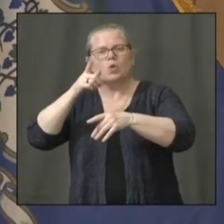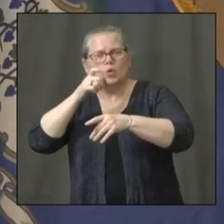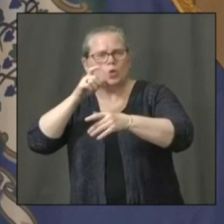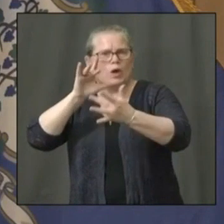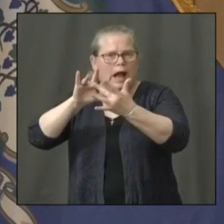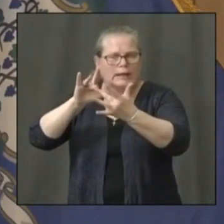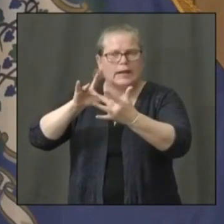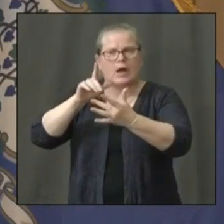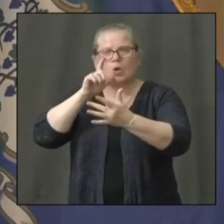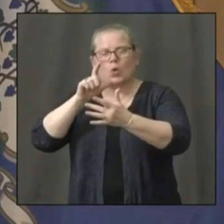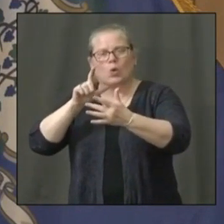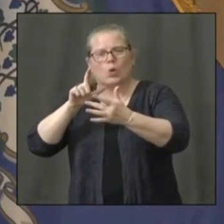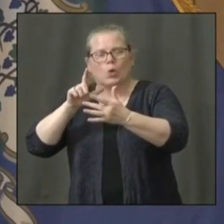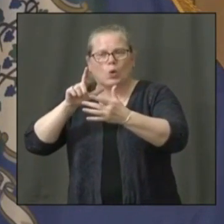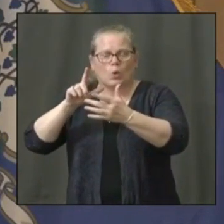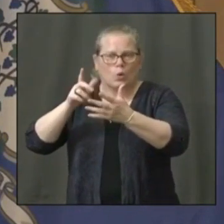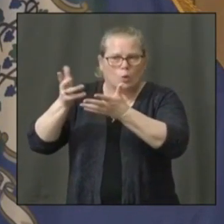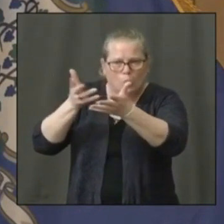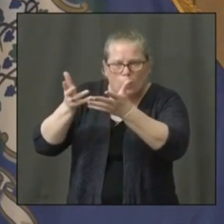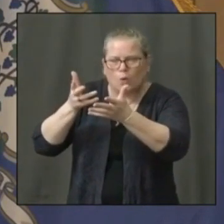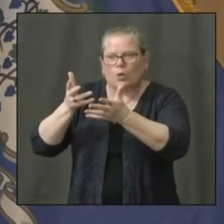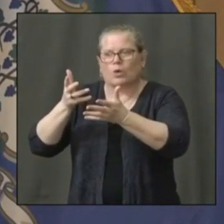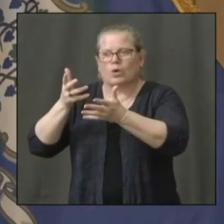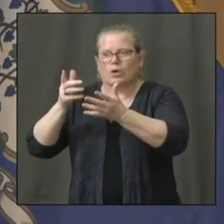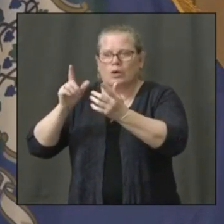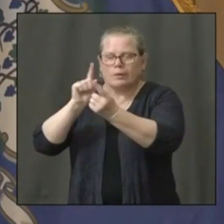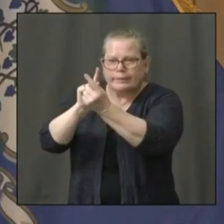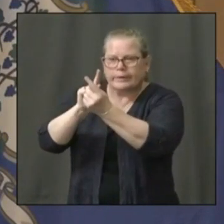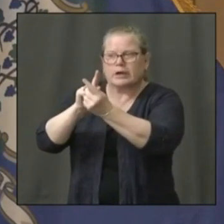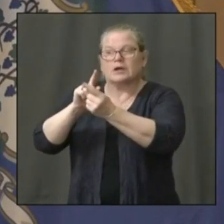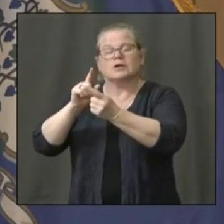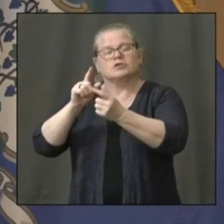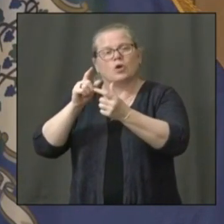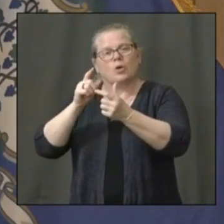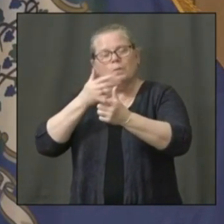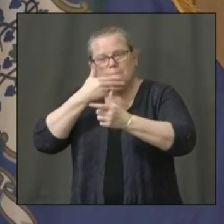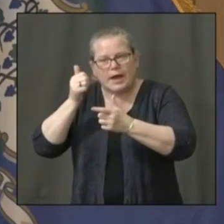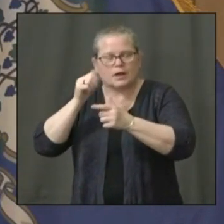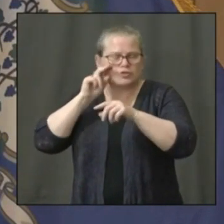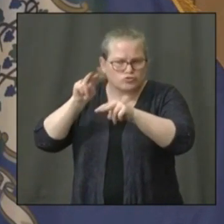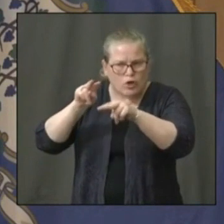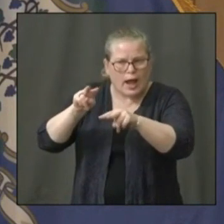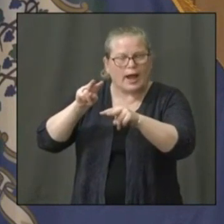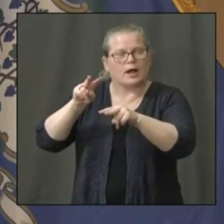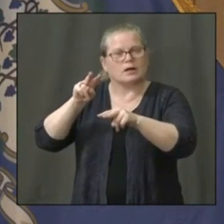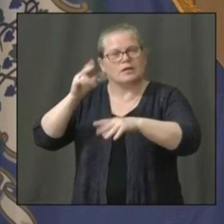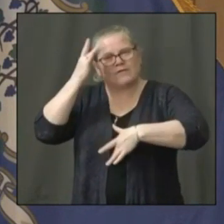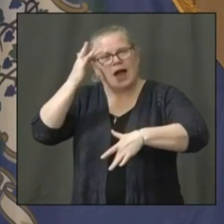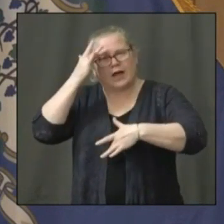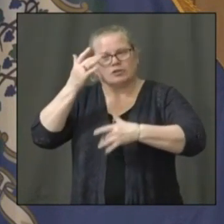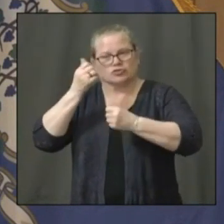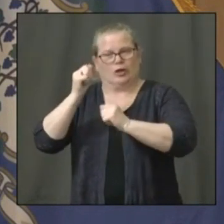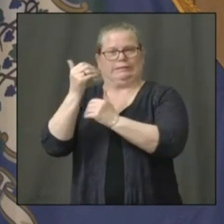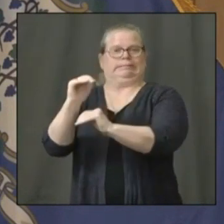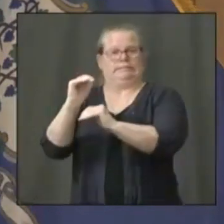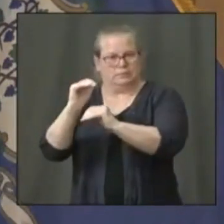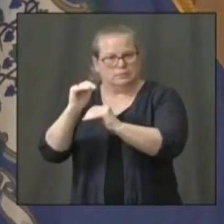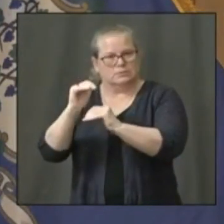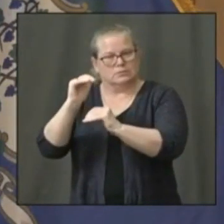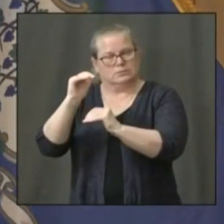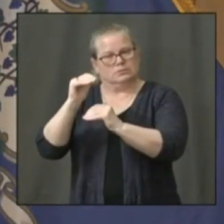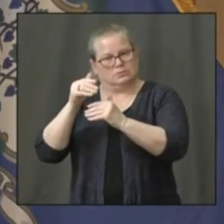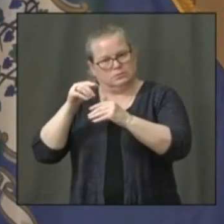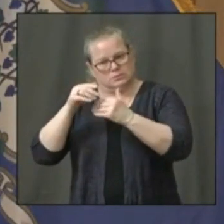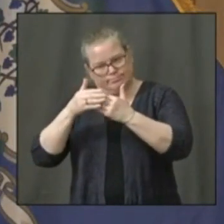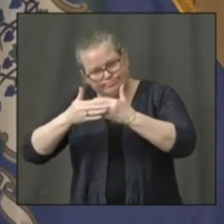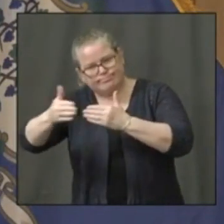with. So again, we can better track and better contain this virus over the next few months.